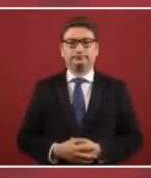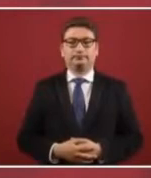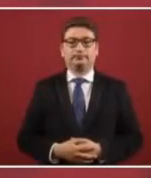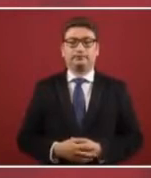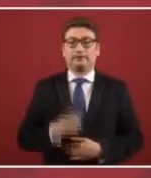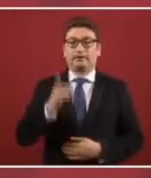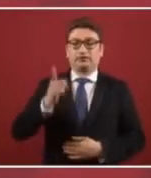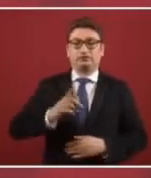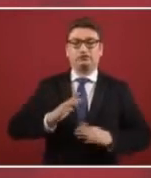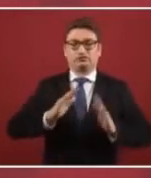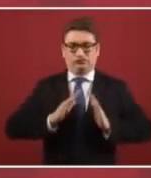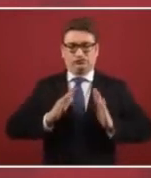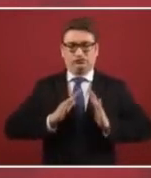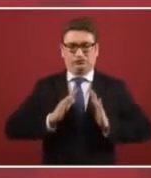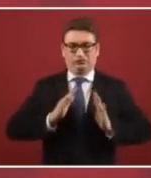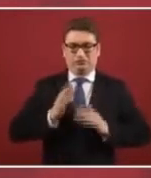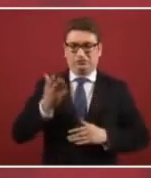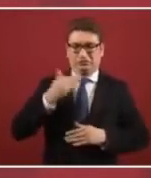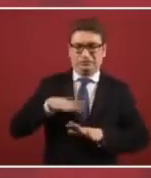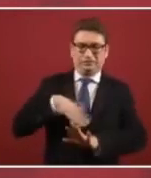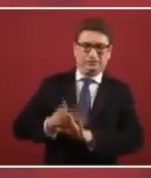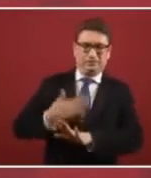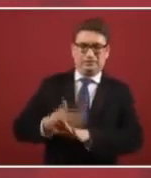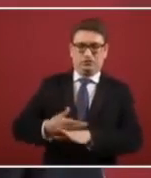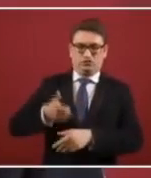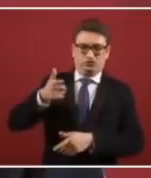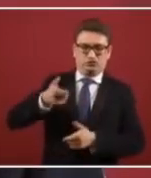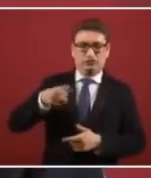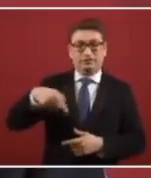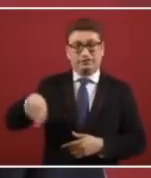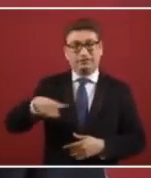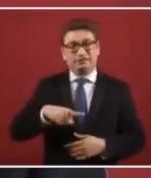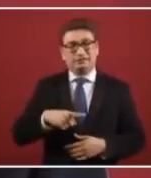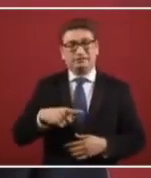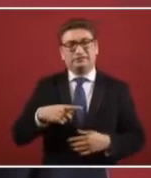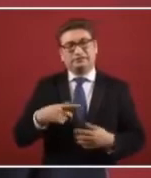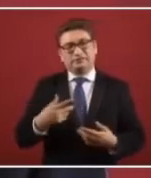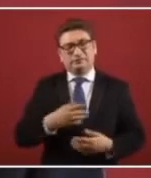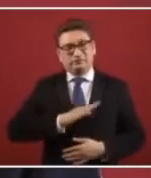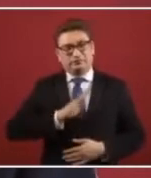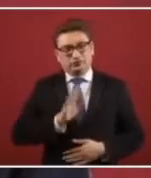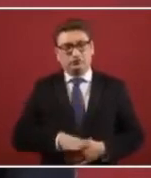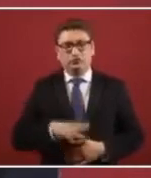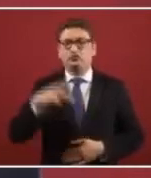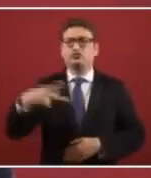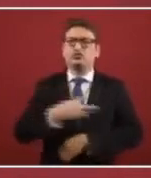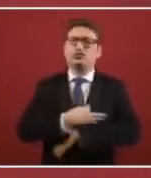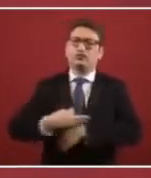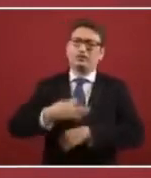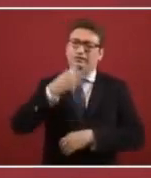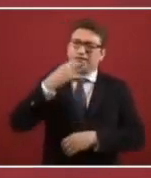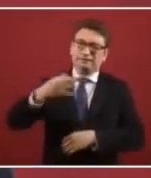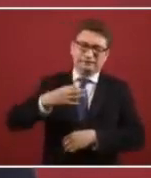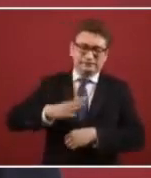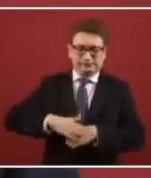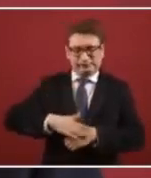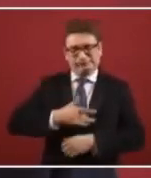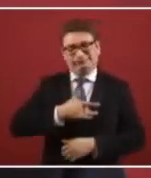with the military personnel that lost their life we sent to